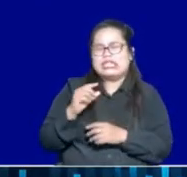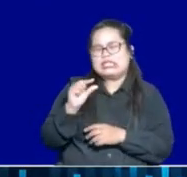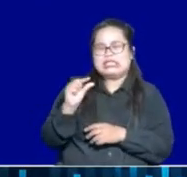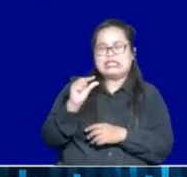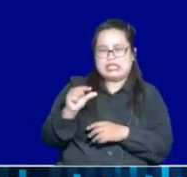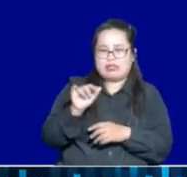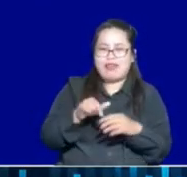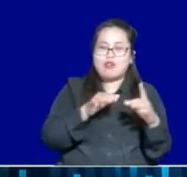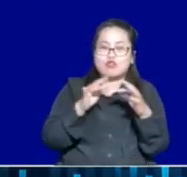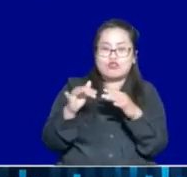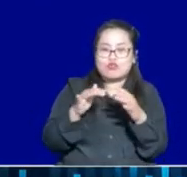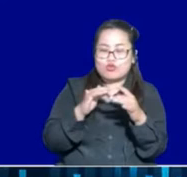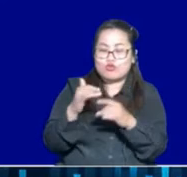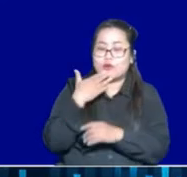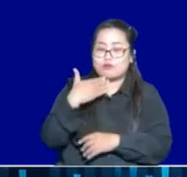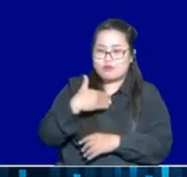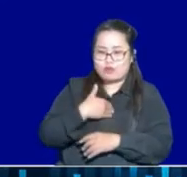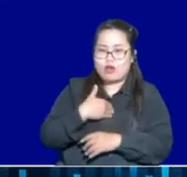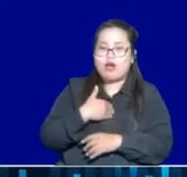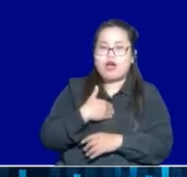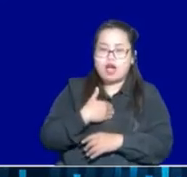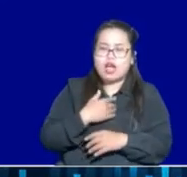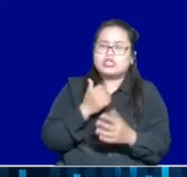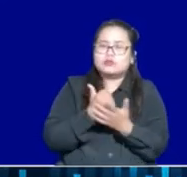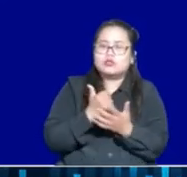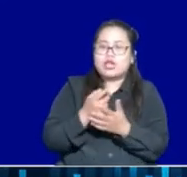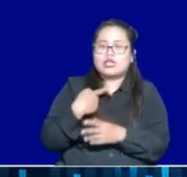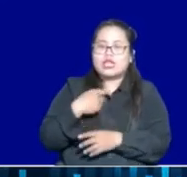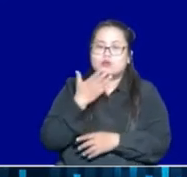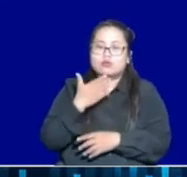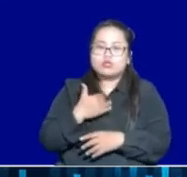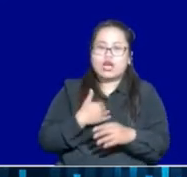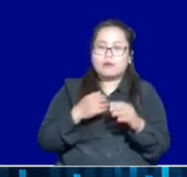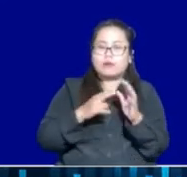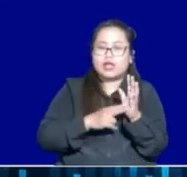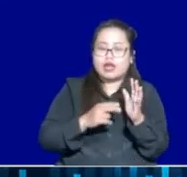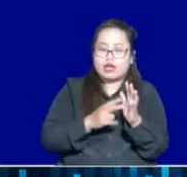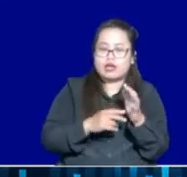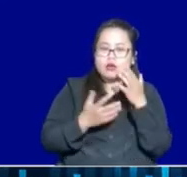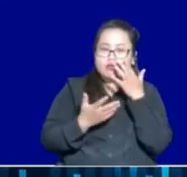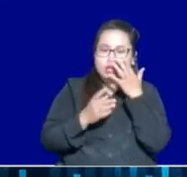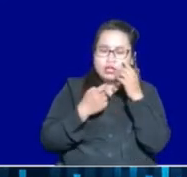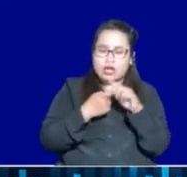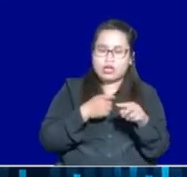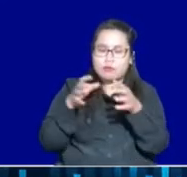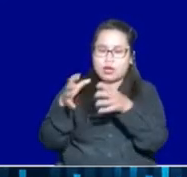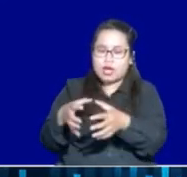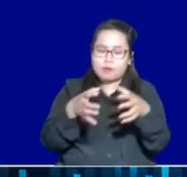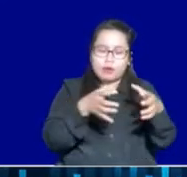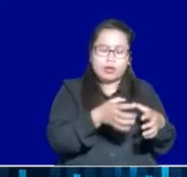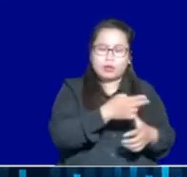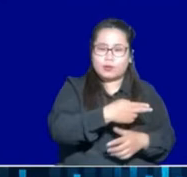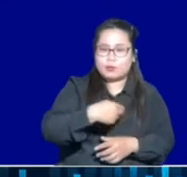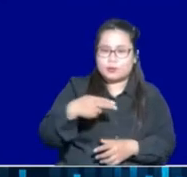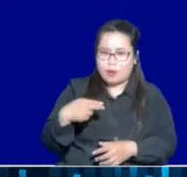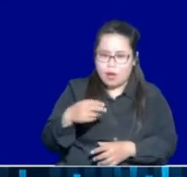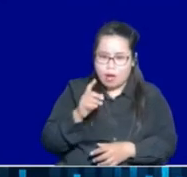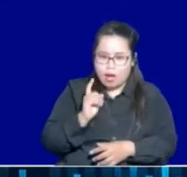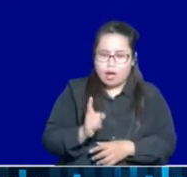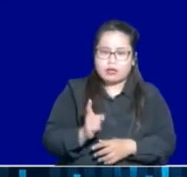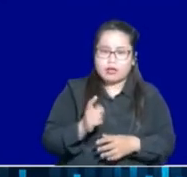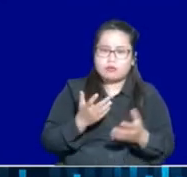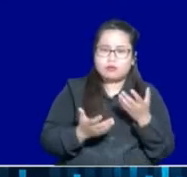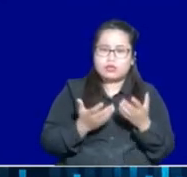the amount of letters we estimate, you know, the different parts of Indonesia have. There are some parts that are highly, highly